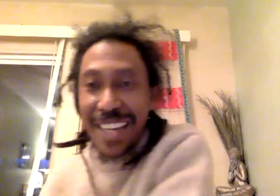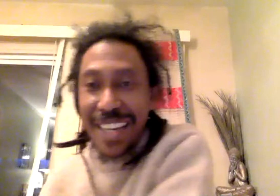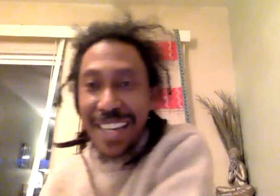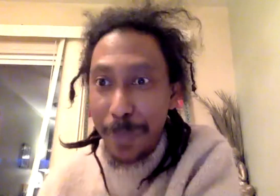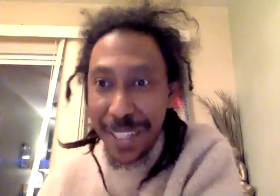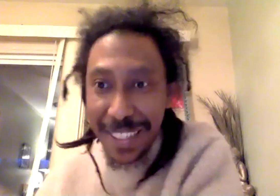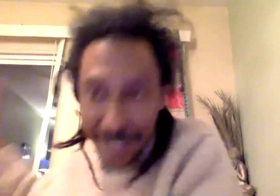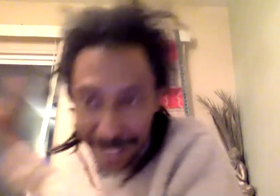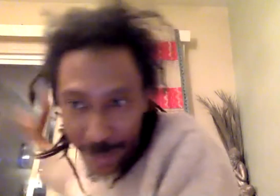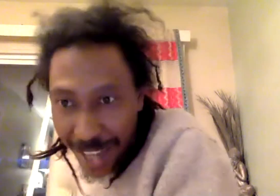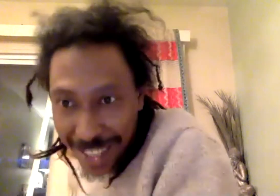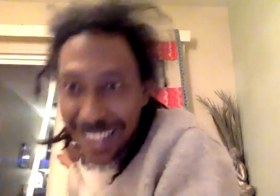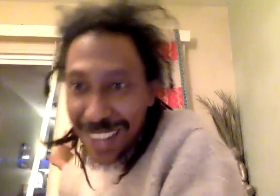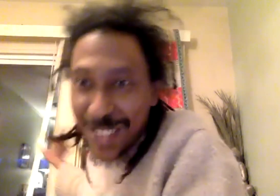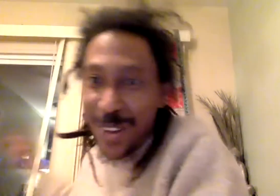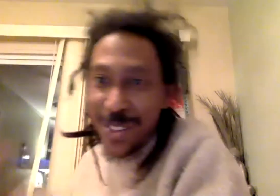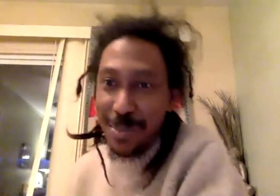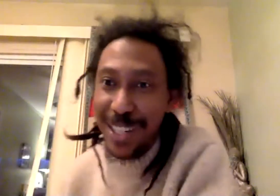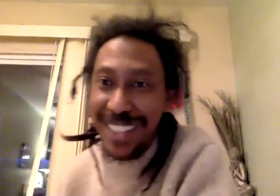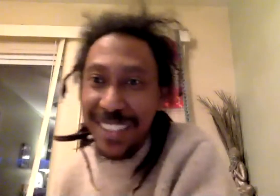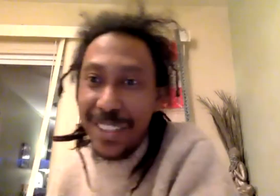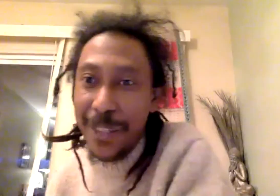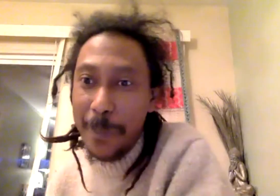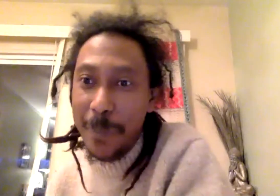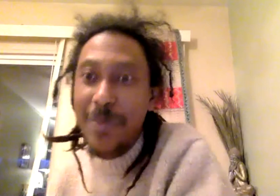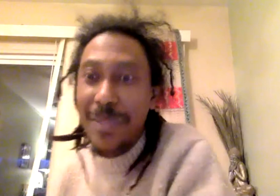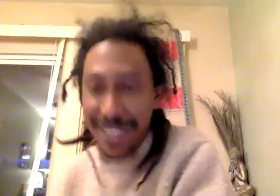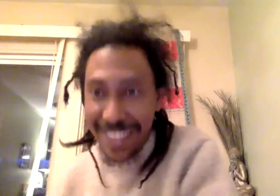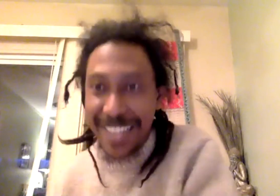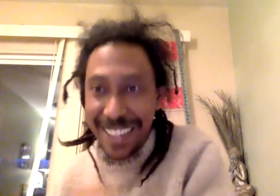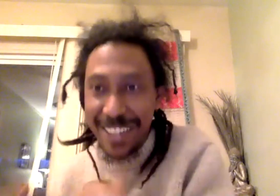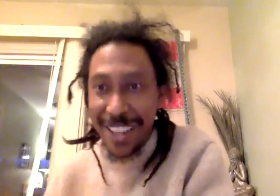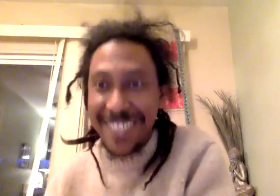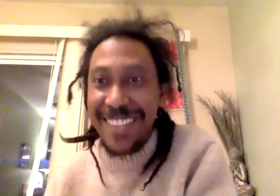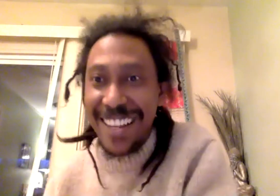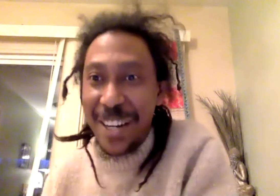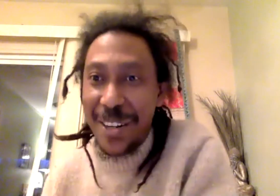a lamp shop right in downtown in Burlington.